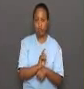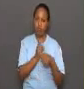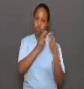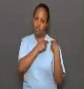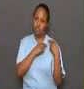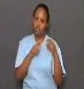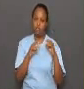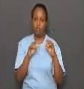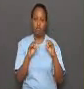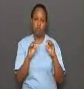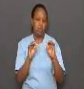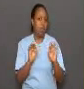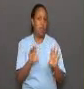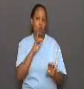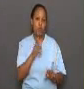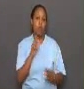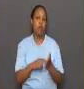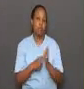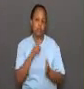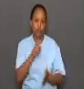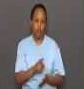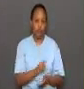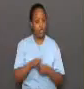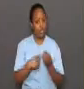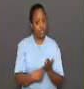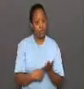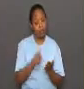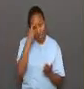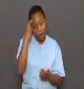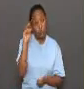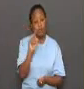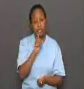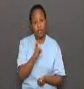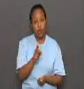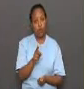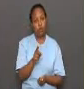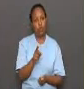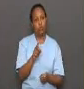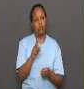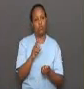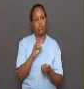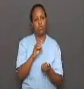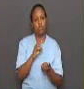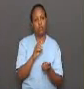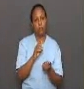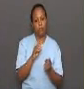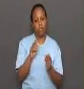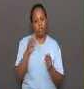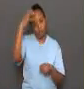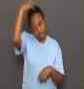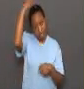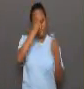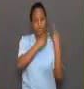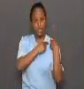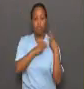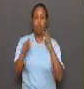acts without authority. This is because the power of the government is authorized